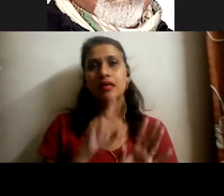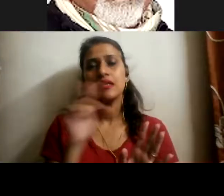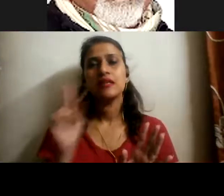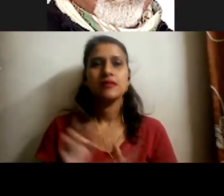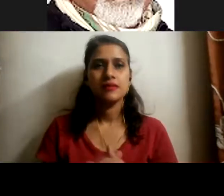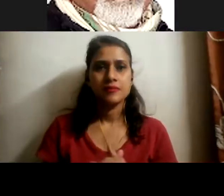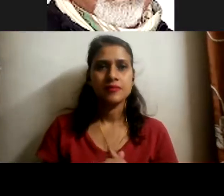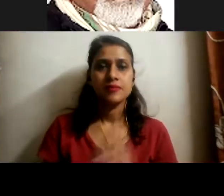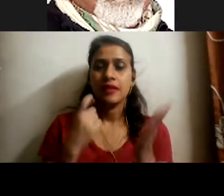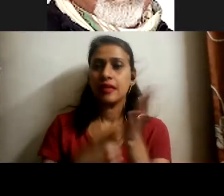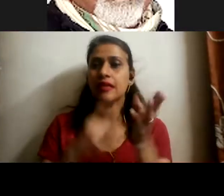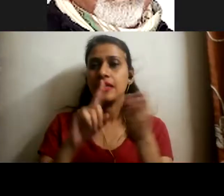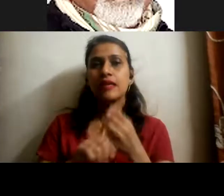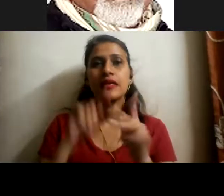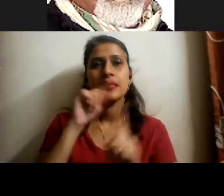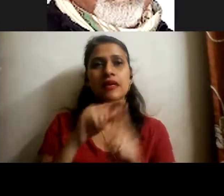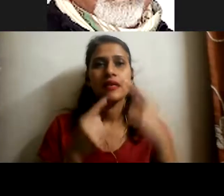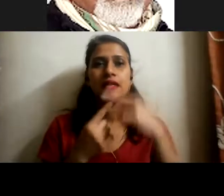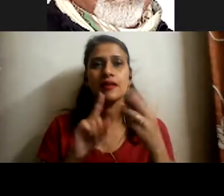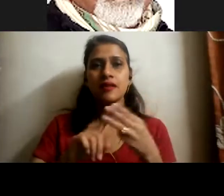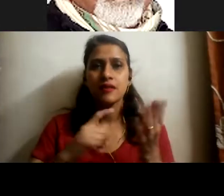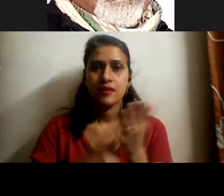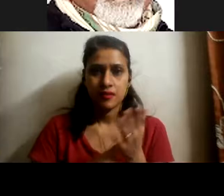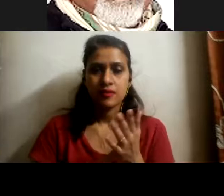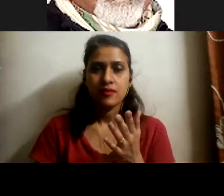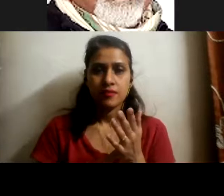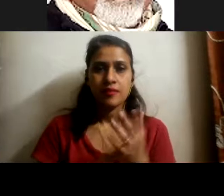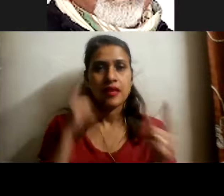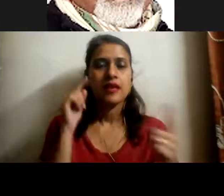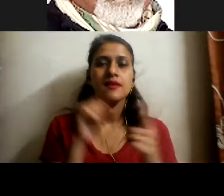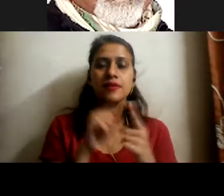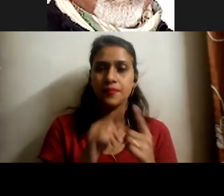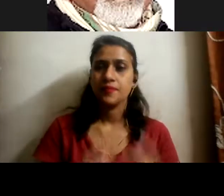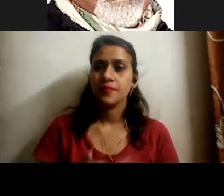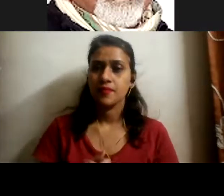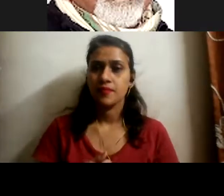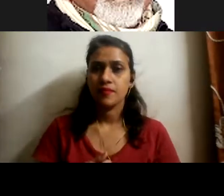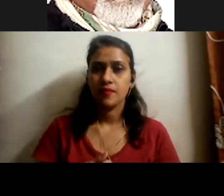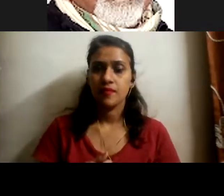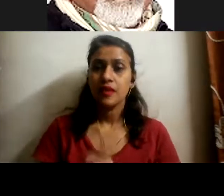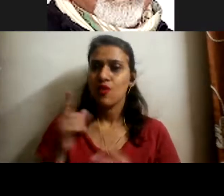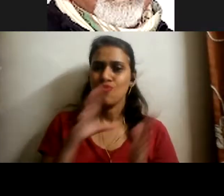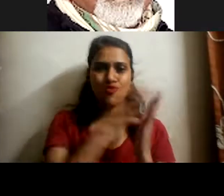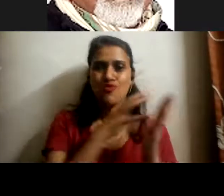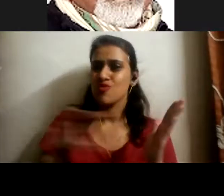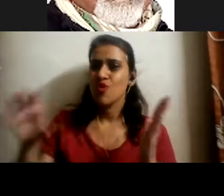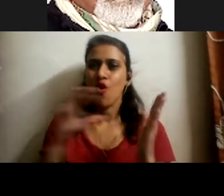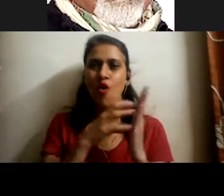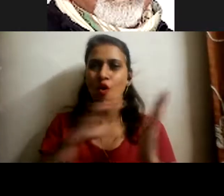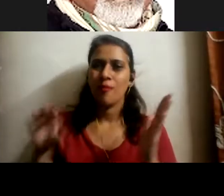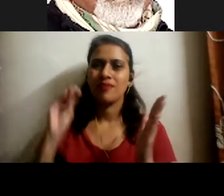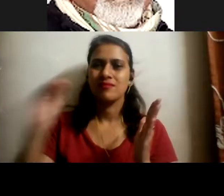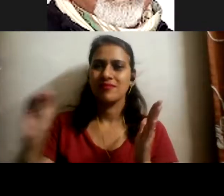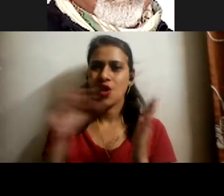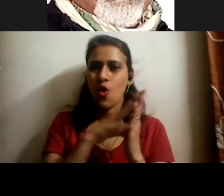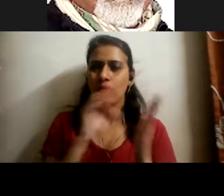you usually, what people do is they just copy paste the dissenting opinion. They just copy paste verbatim, saying that I